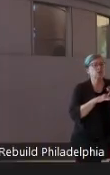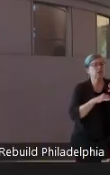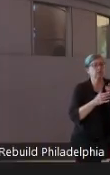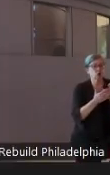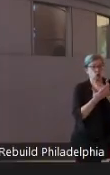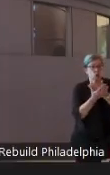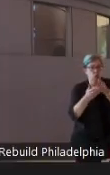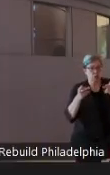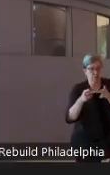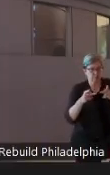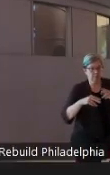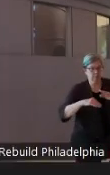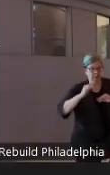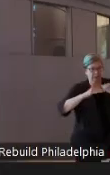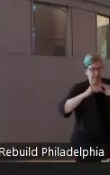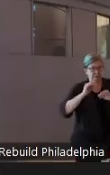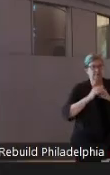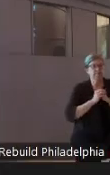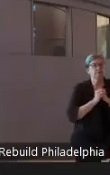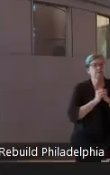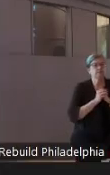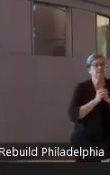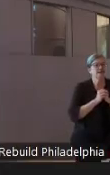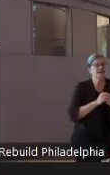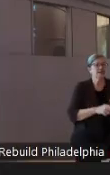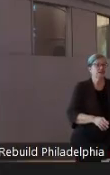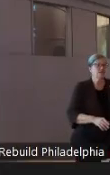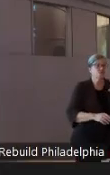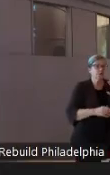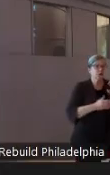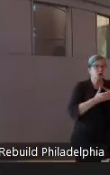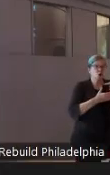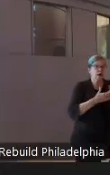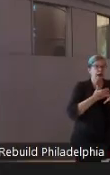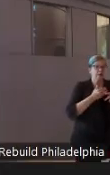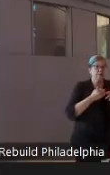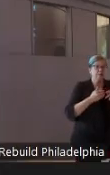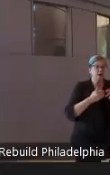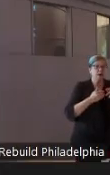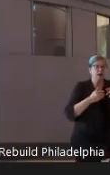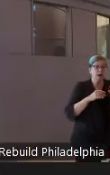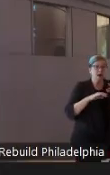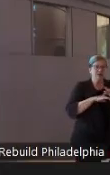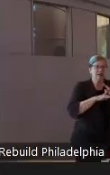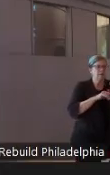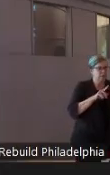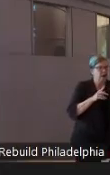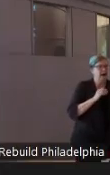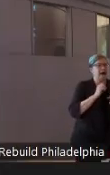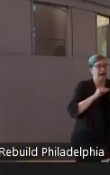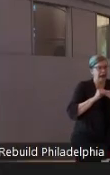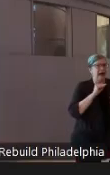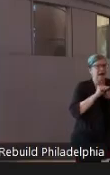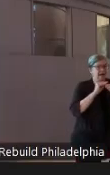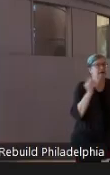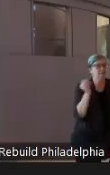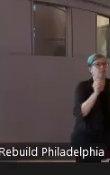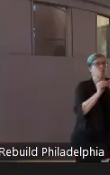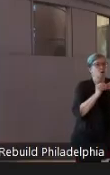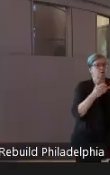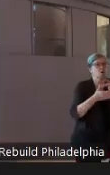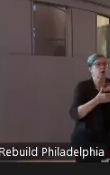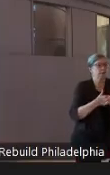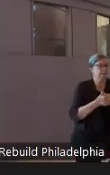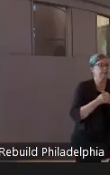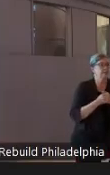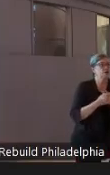new facility. And not only will the former programming be available, we will have the opportunity for a lot more programming.